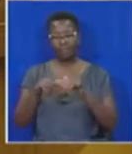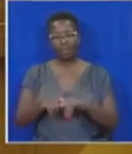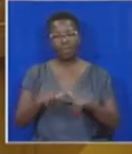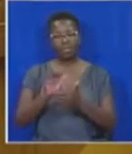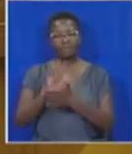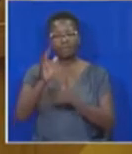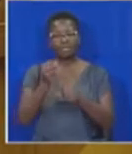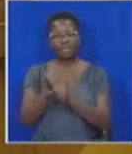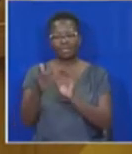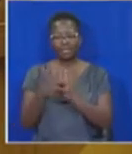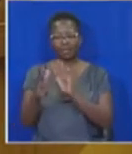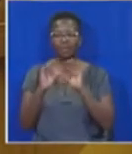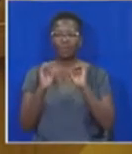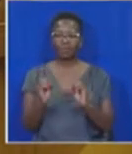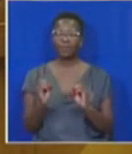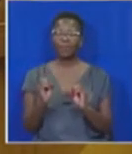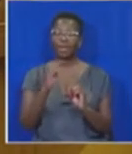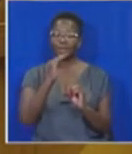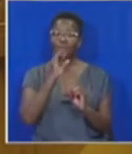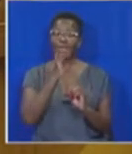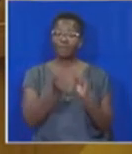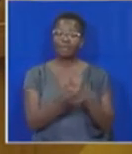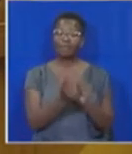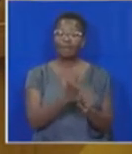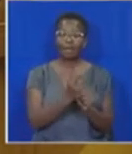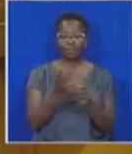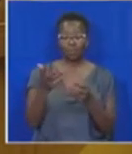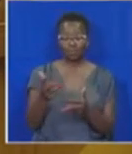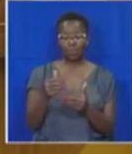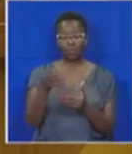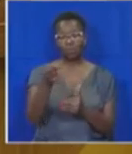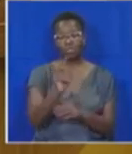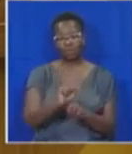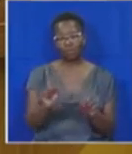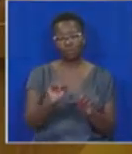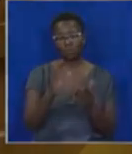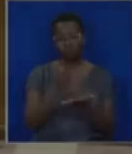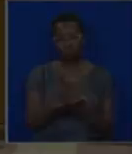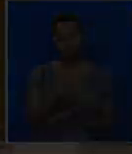approval before some other avoidable major disaster also ends in tragedy.